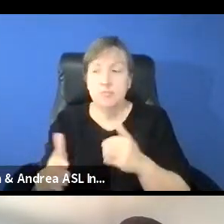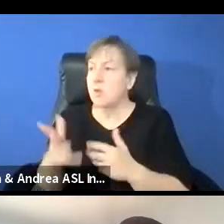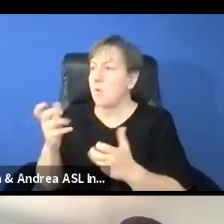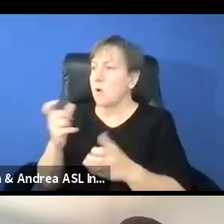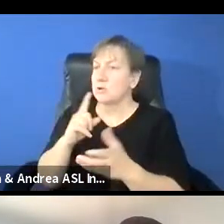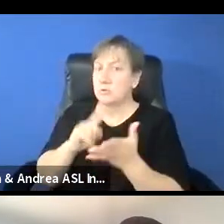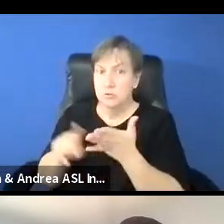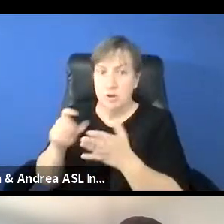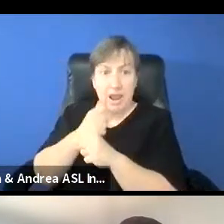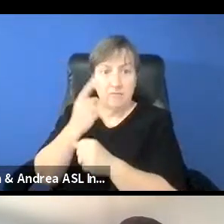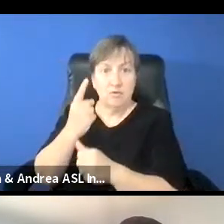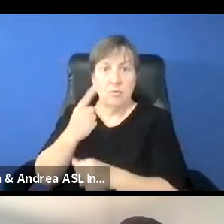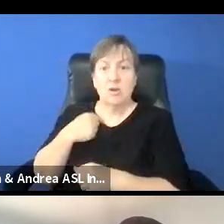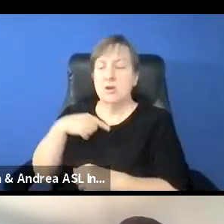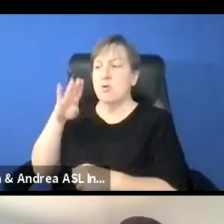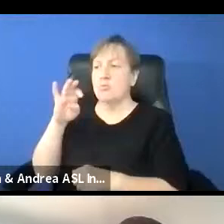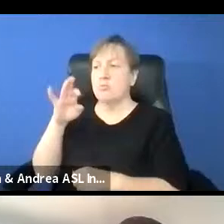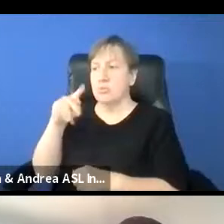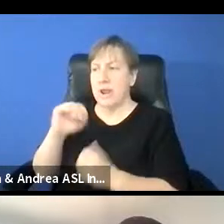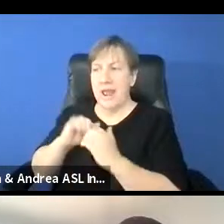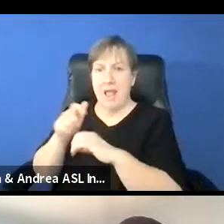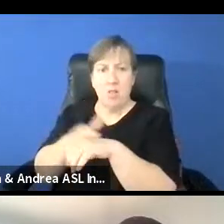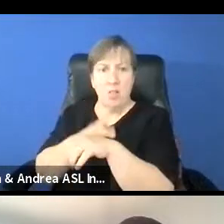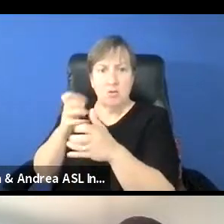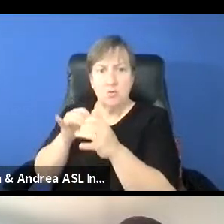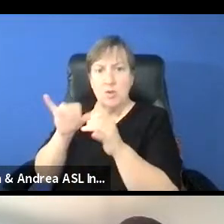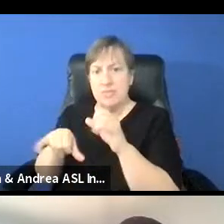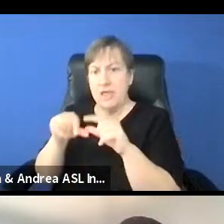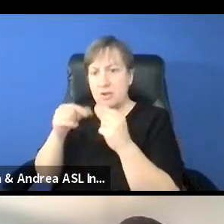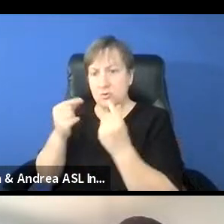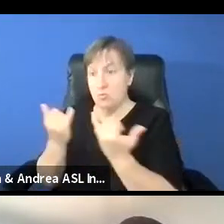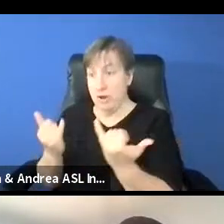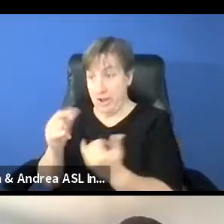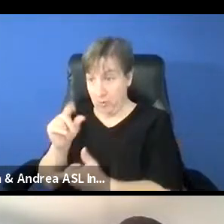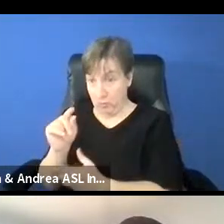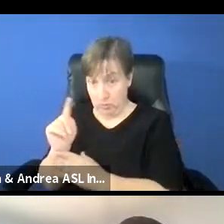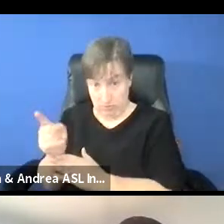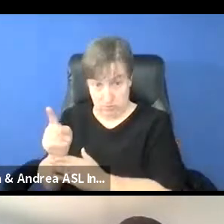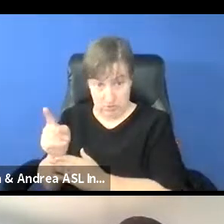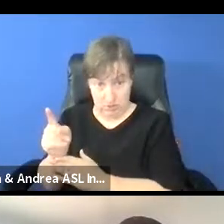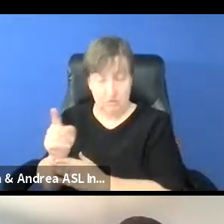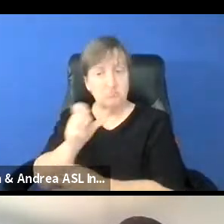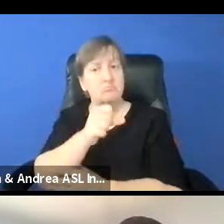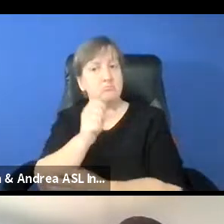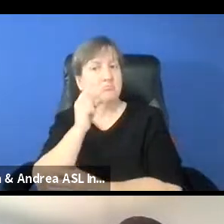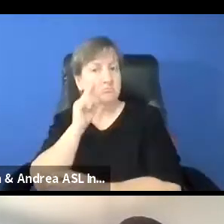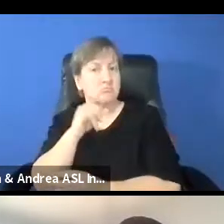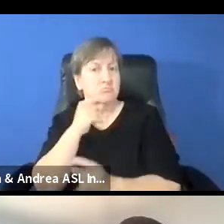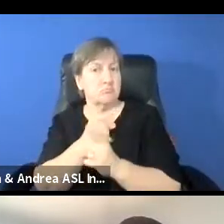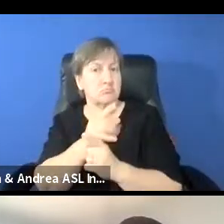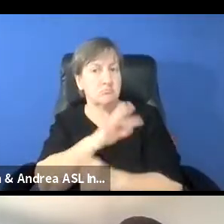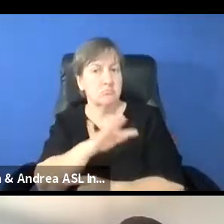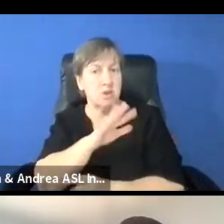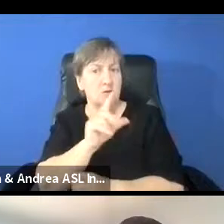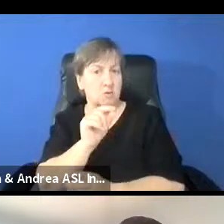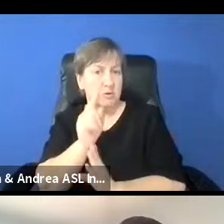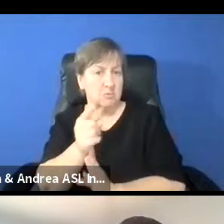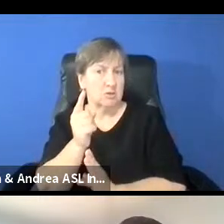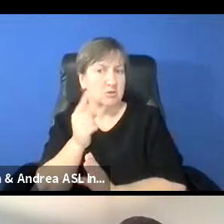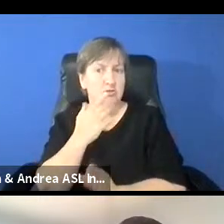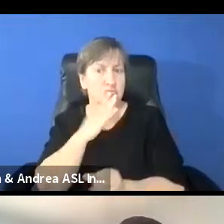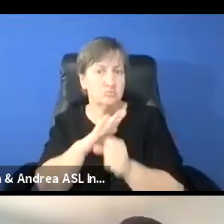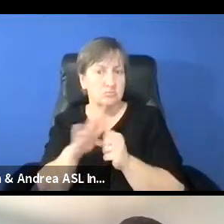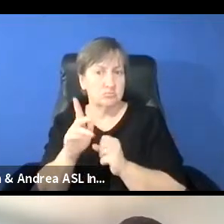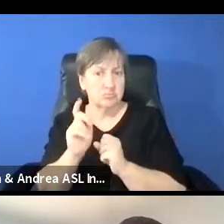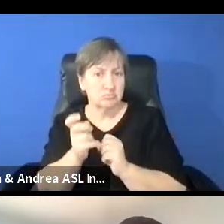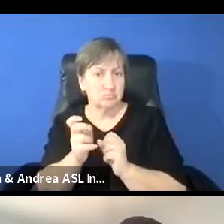verify, everyone, this is Brent. How long do you want the group to be? Right now it's set at 20 minutes. Yeah, I think 20 minutes is good.